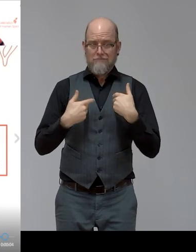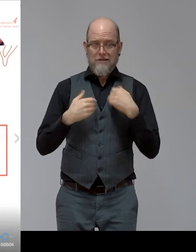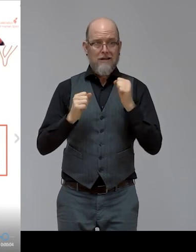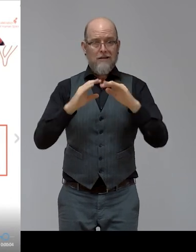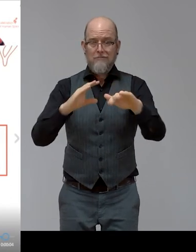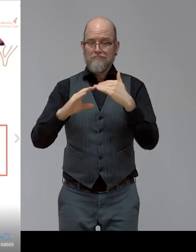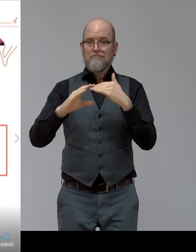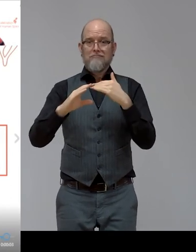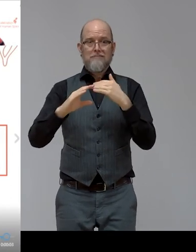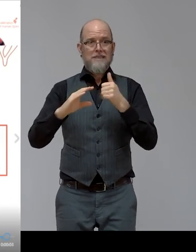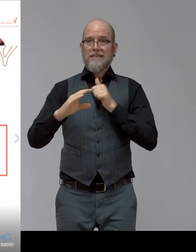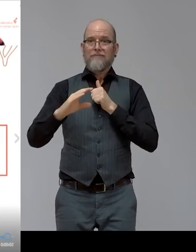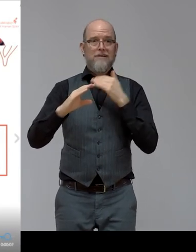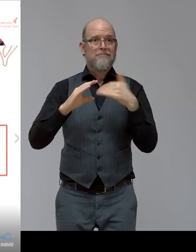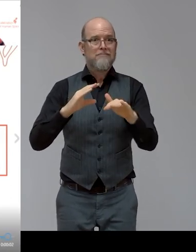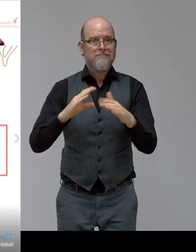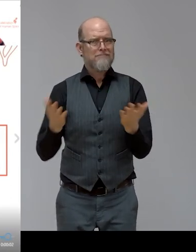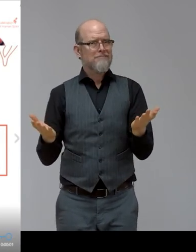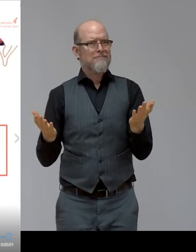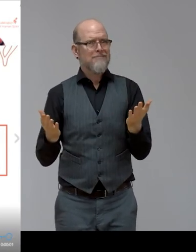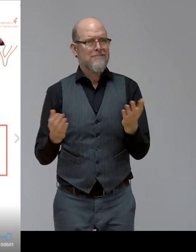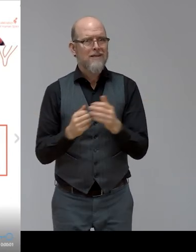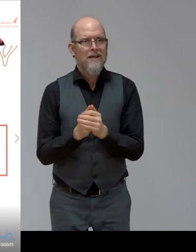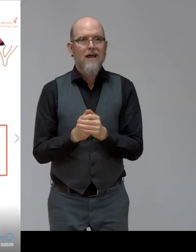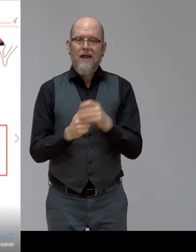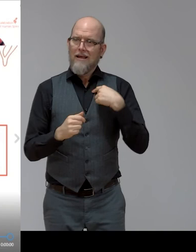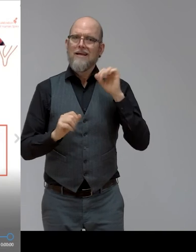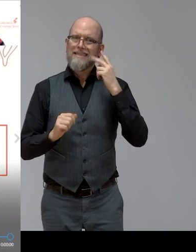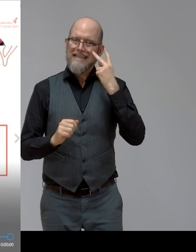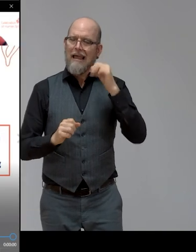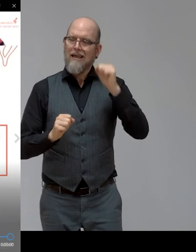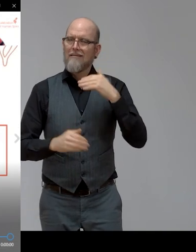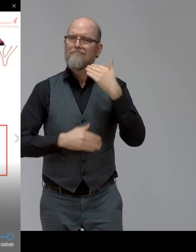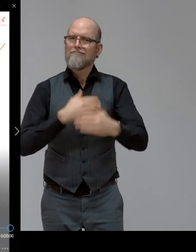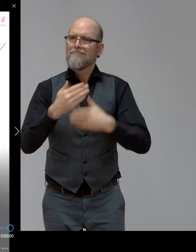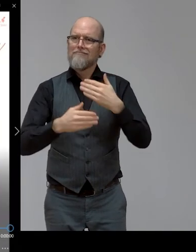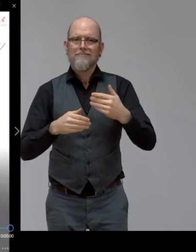moses@enableindia.org, for taking the conversations forward. Thank you very much.